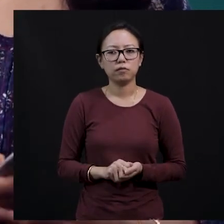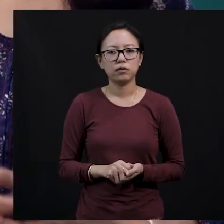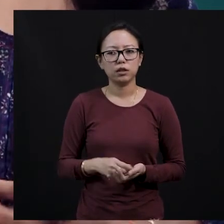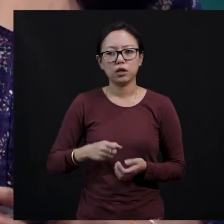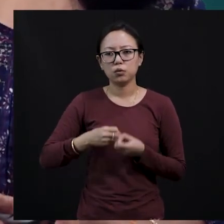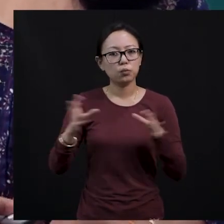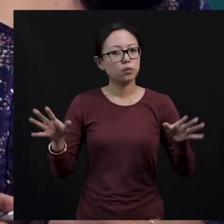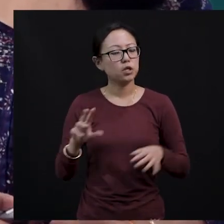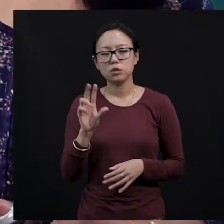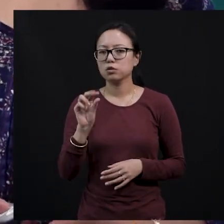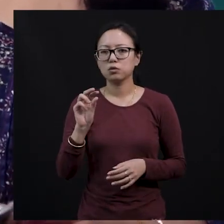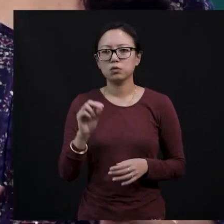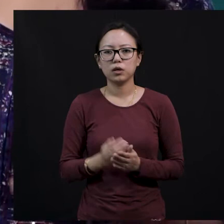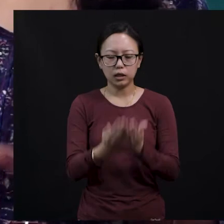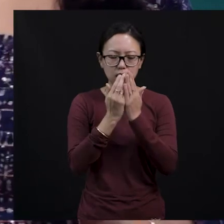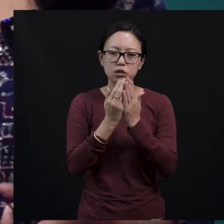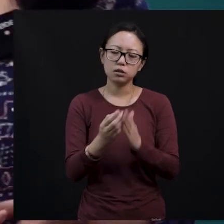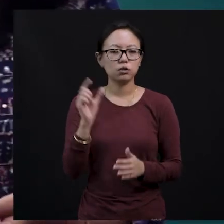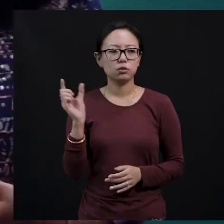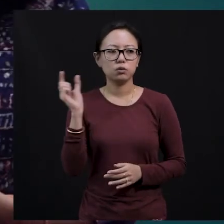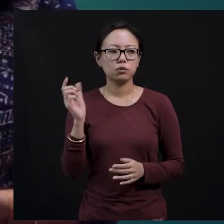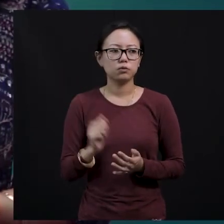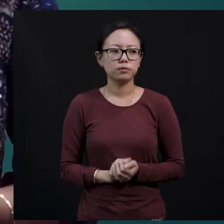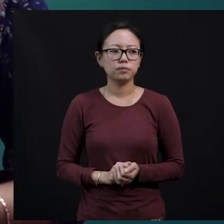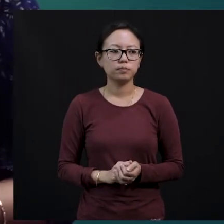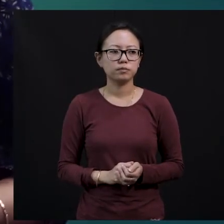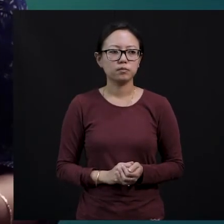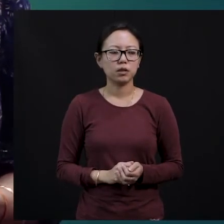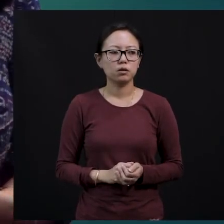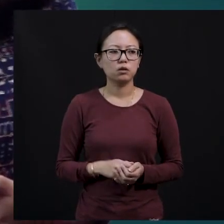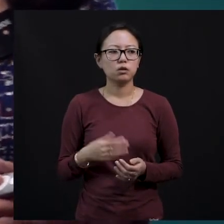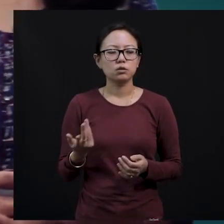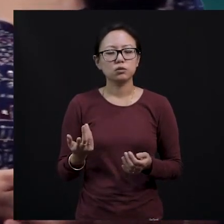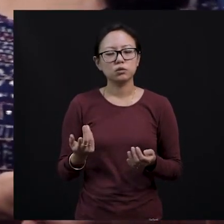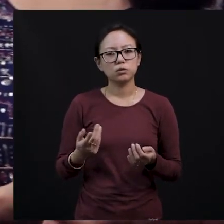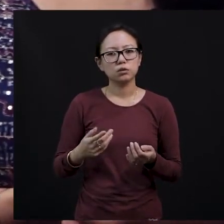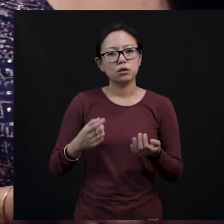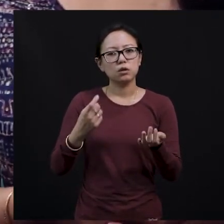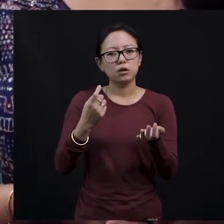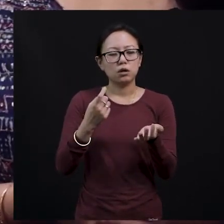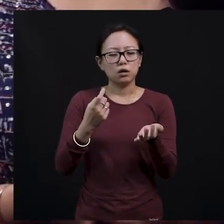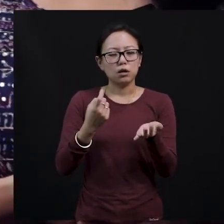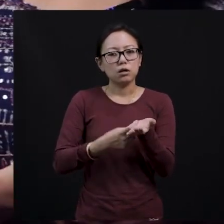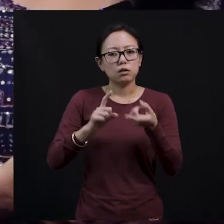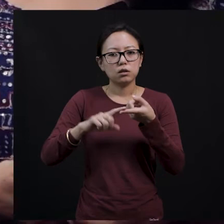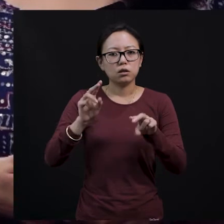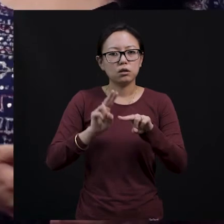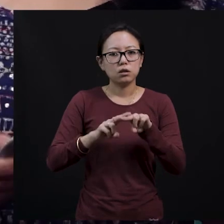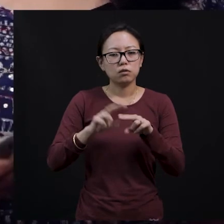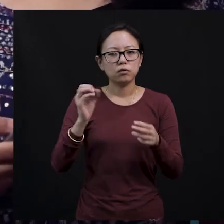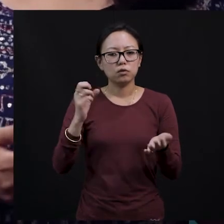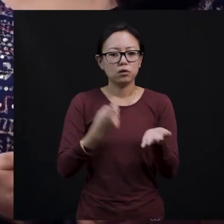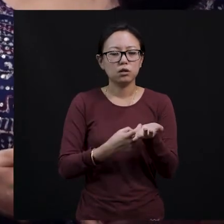education. So, what was the result of activities of these reformers? What did India gain, or what did the